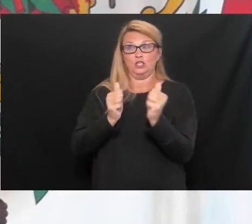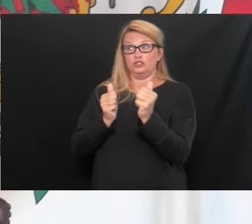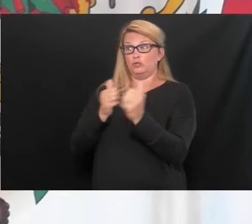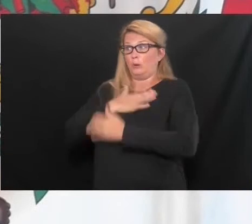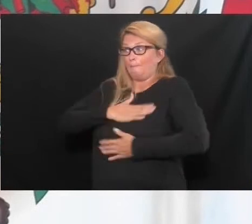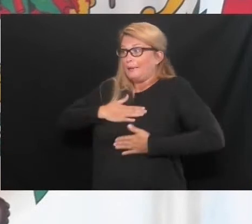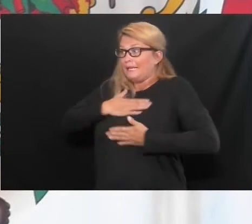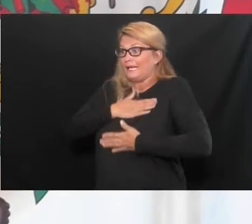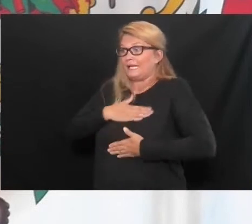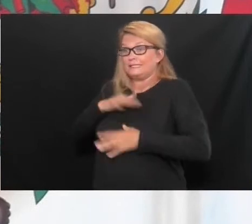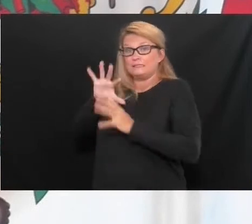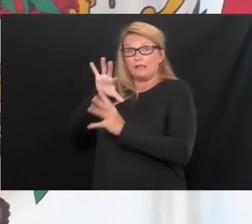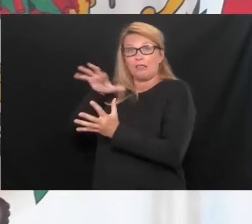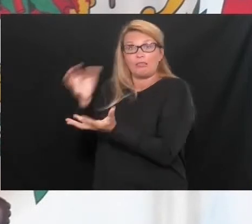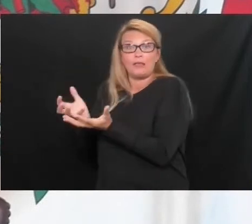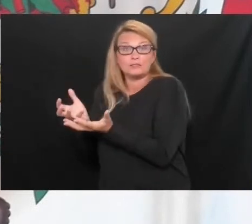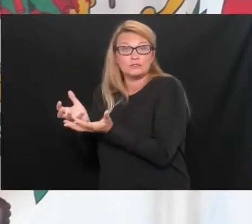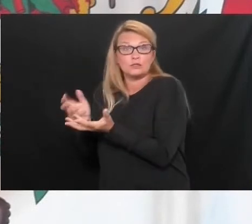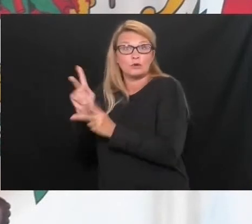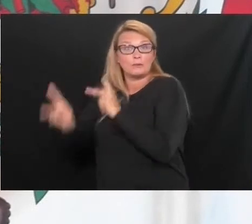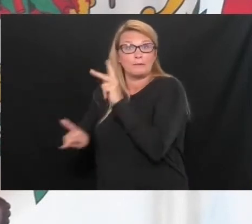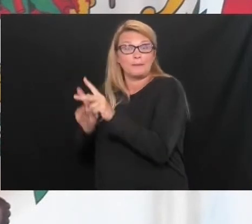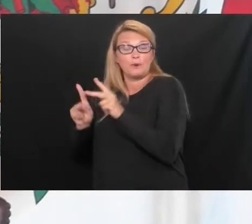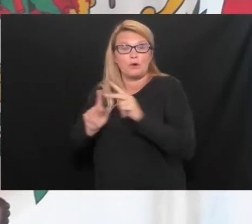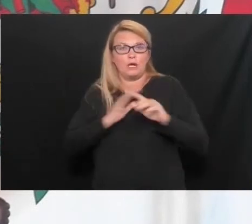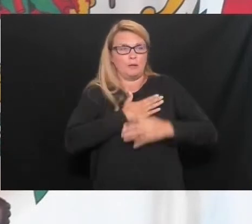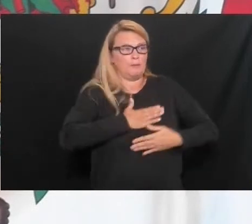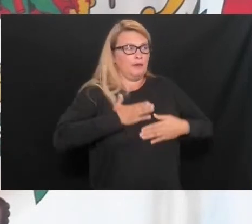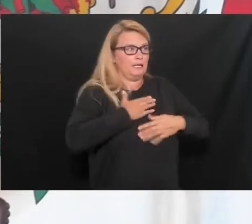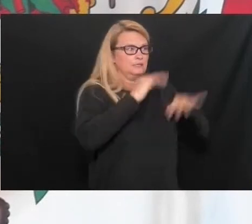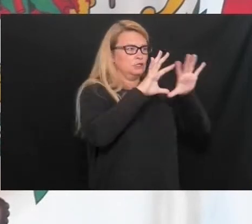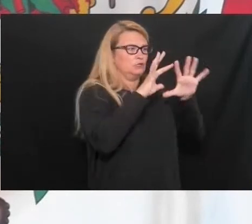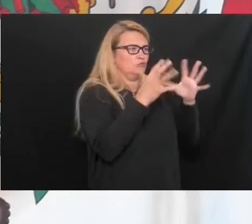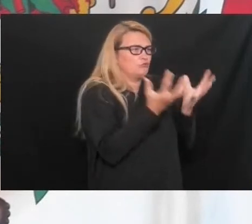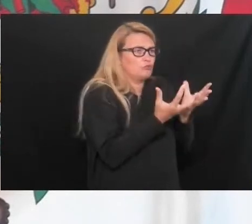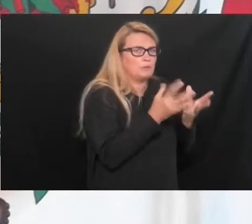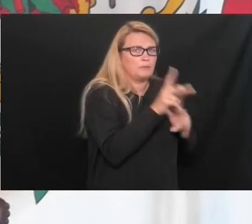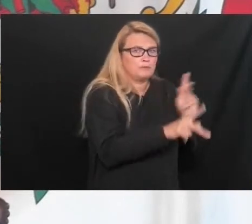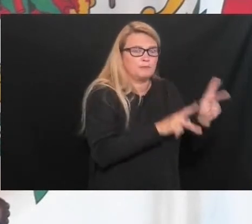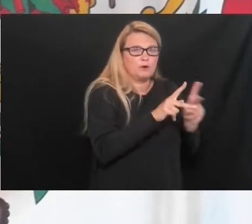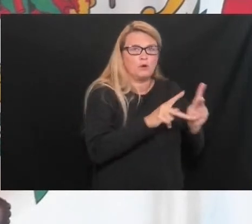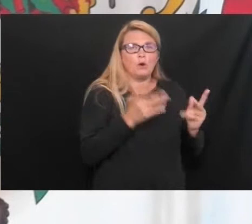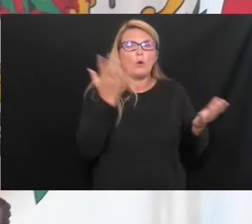trying to make it to where every day we get a few more, just a few more